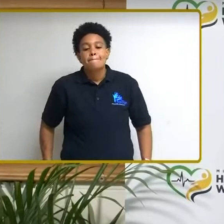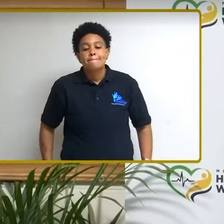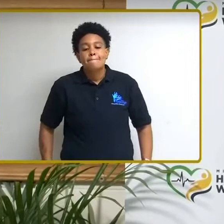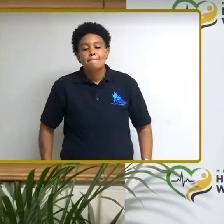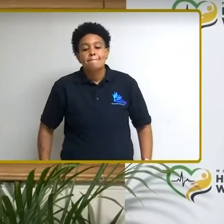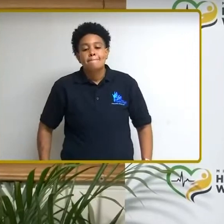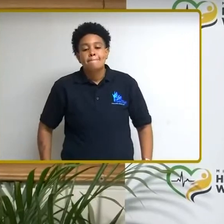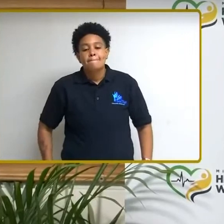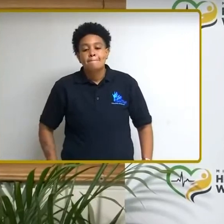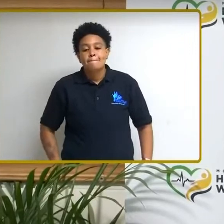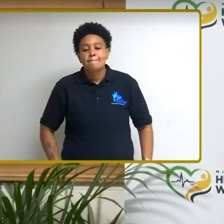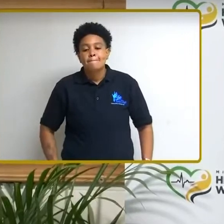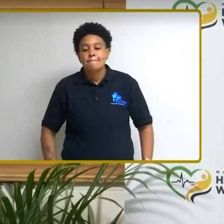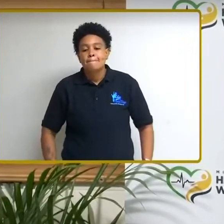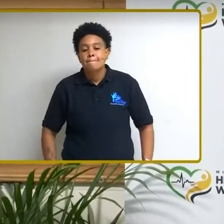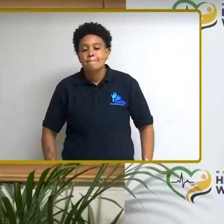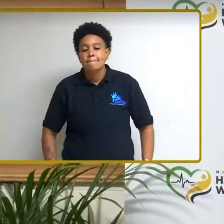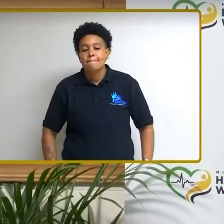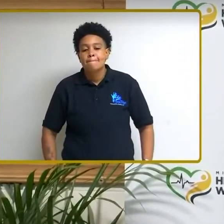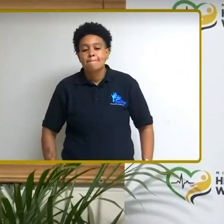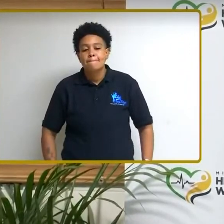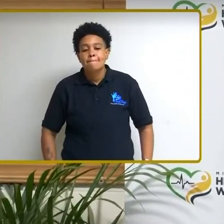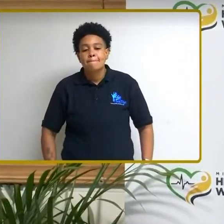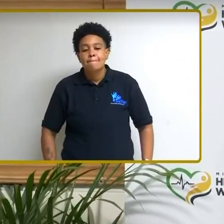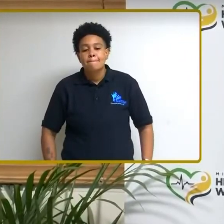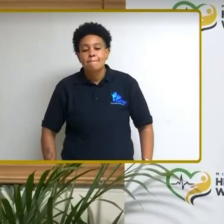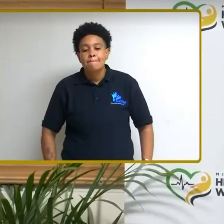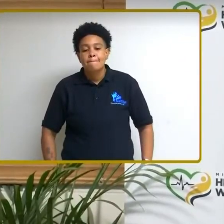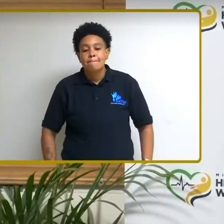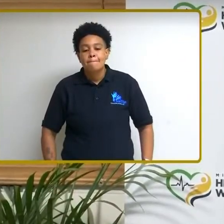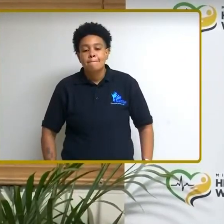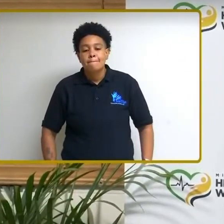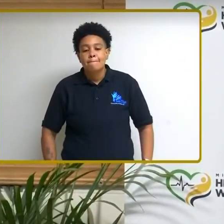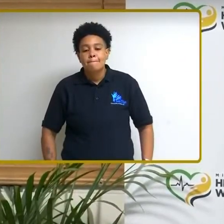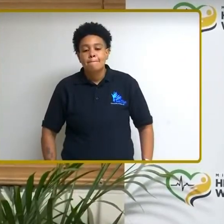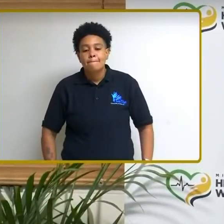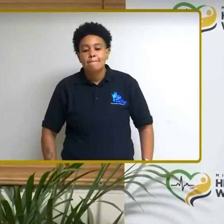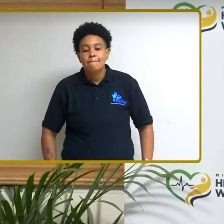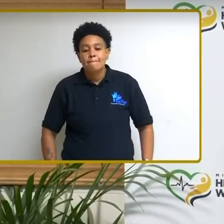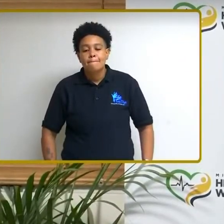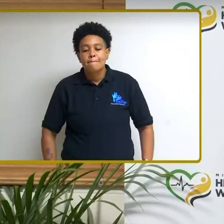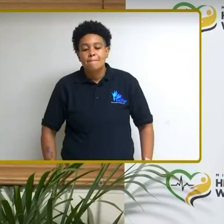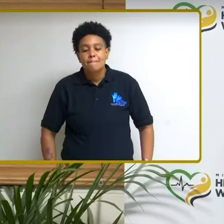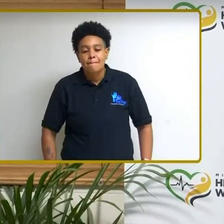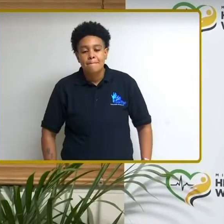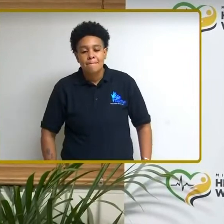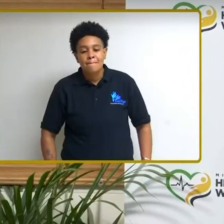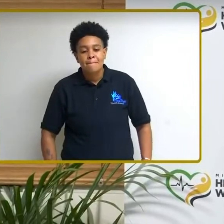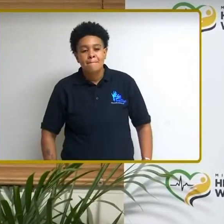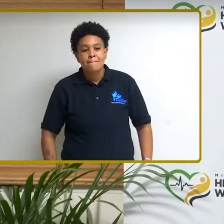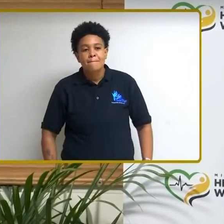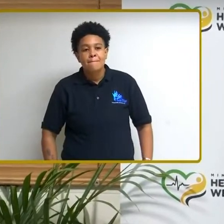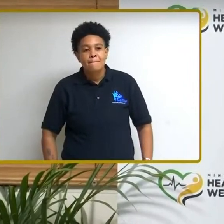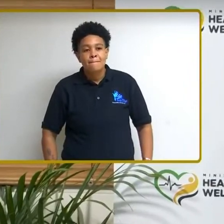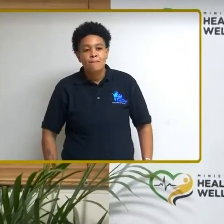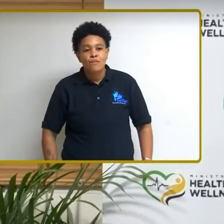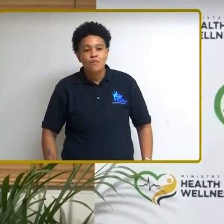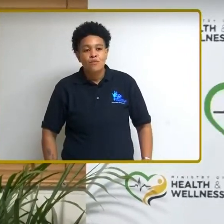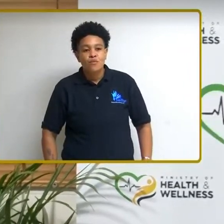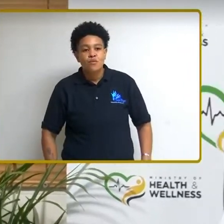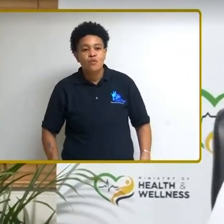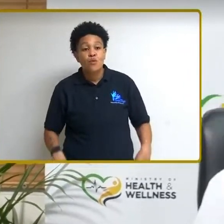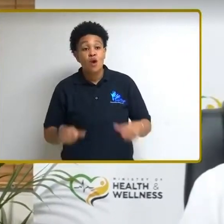Thank you very much, PS. So we continue to vaccinate those most vulnerable. Please